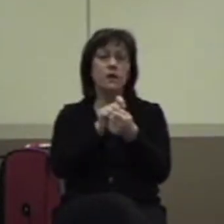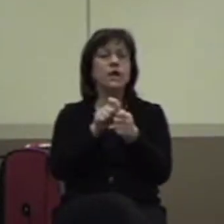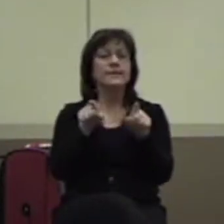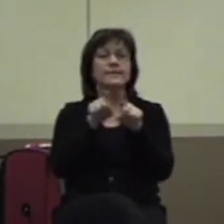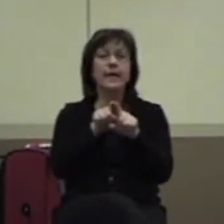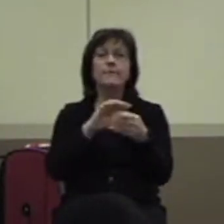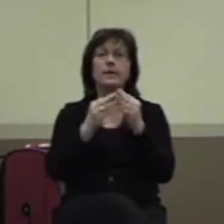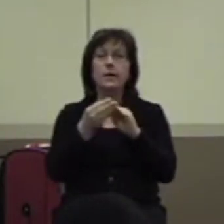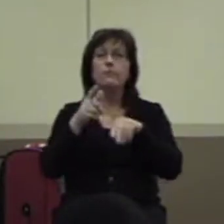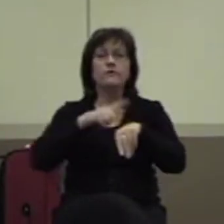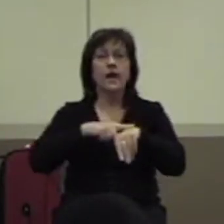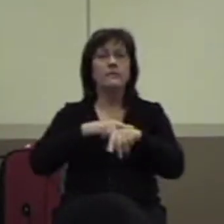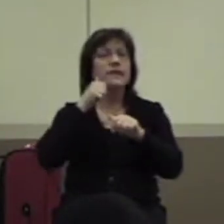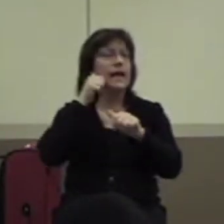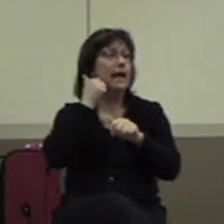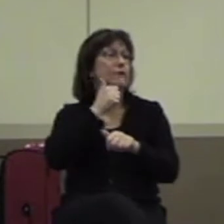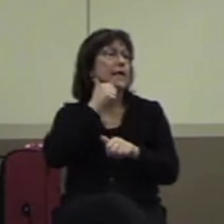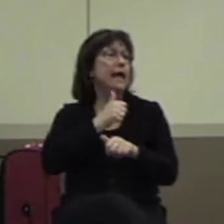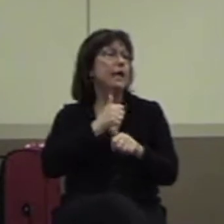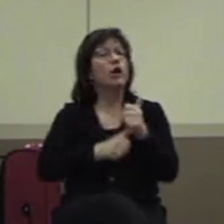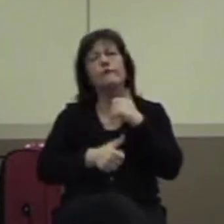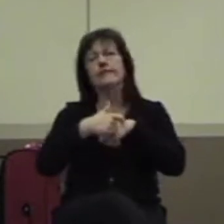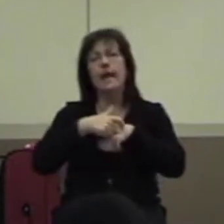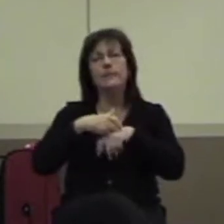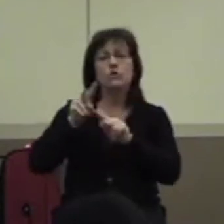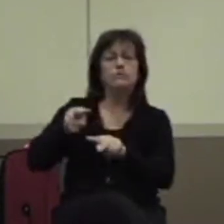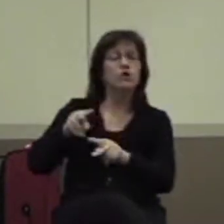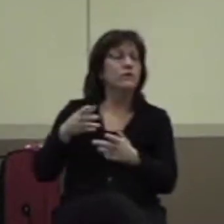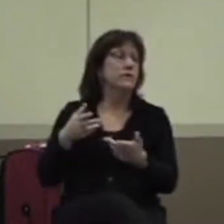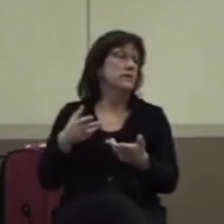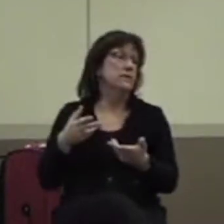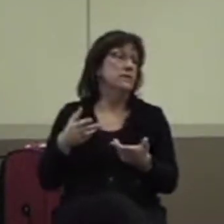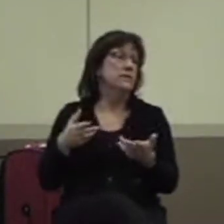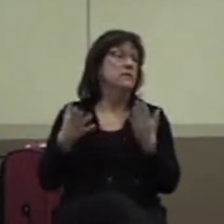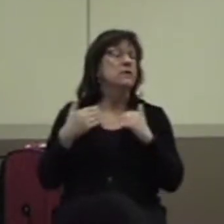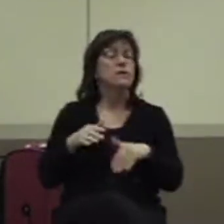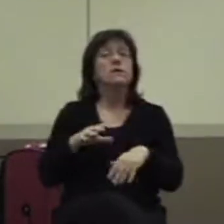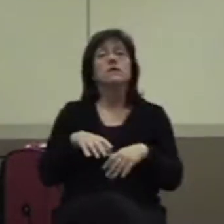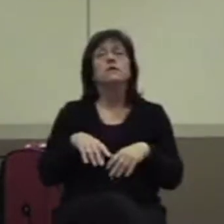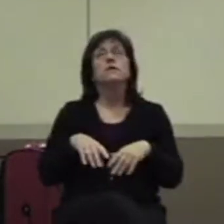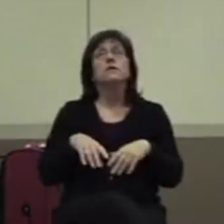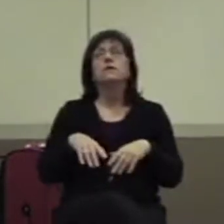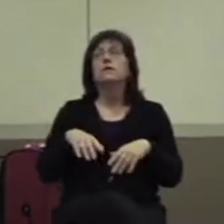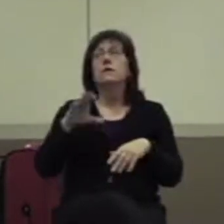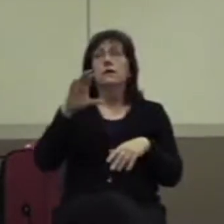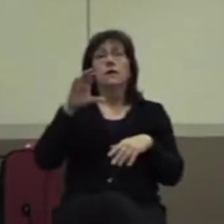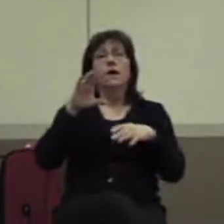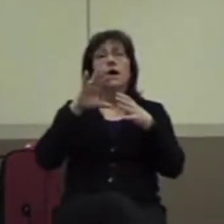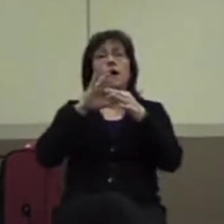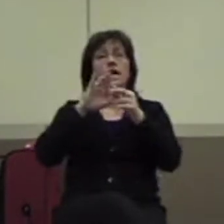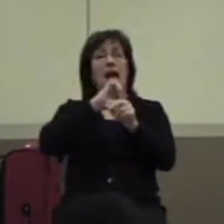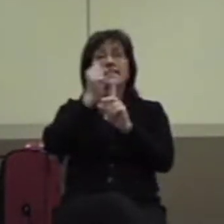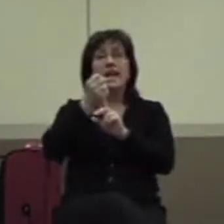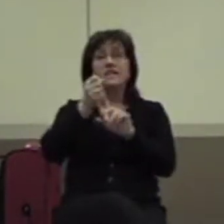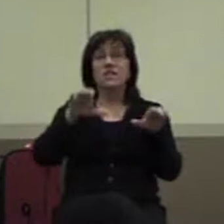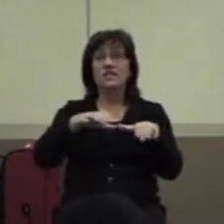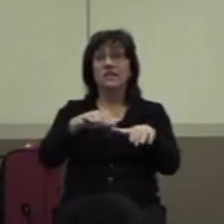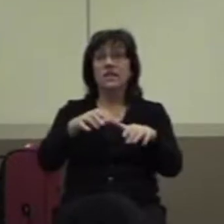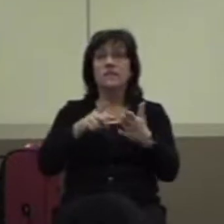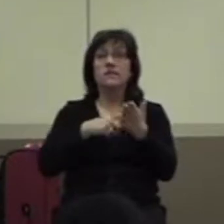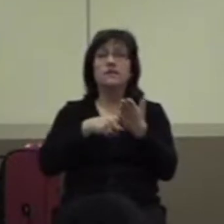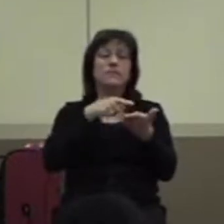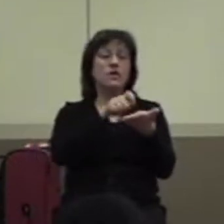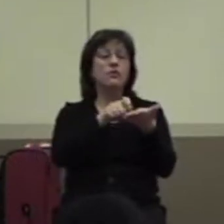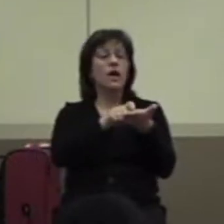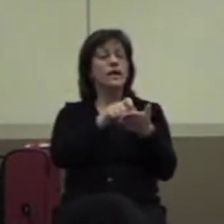the same number of time each time. And then under context activity, sometimes they'd